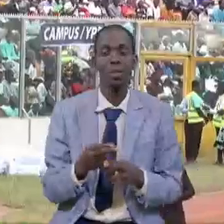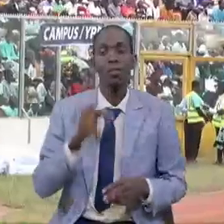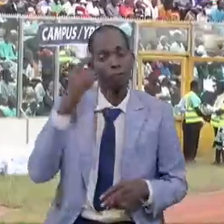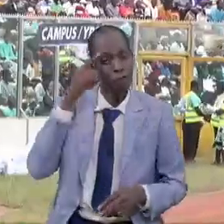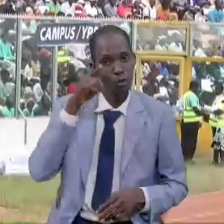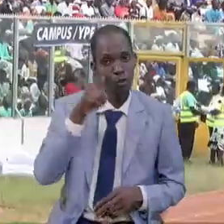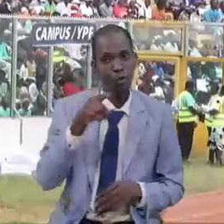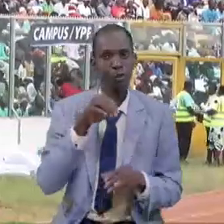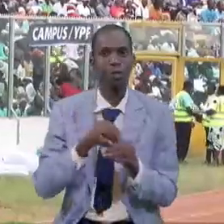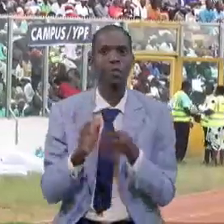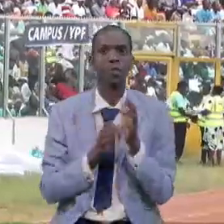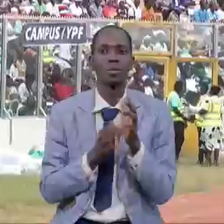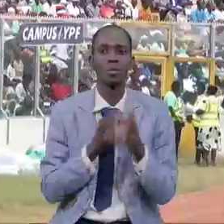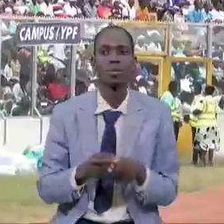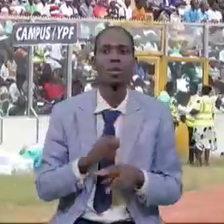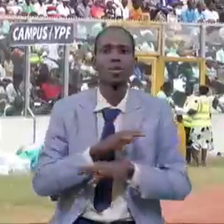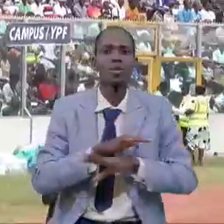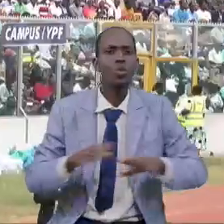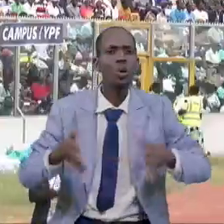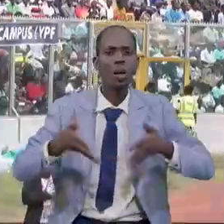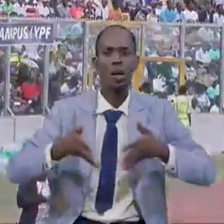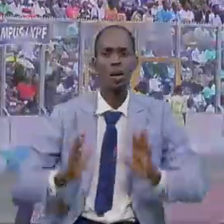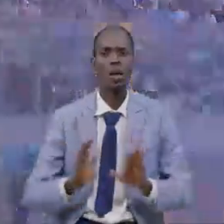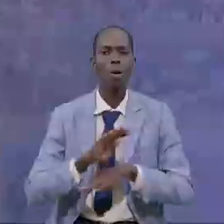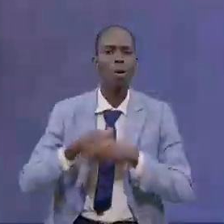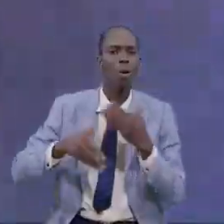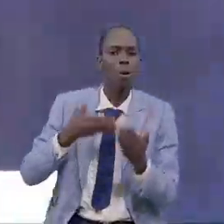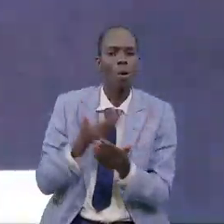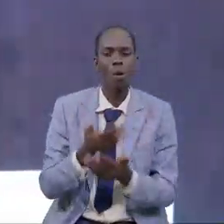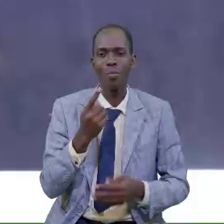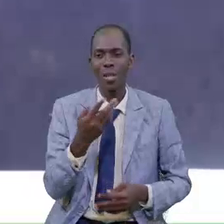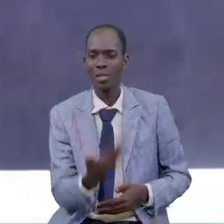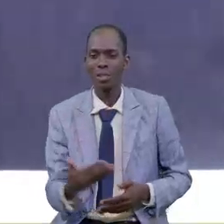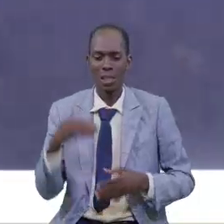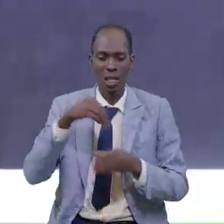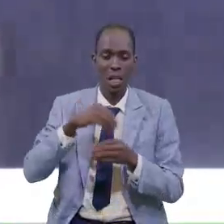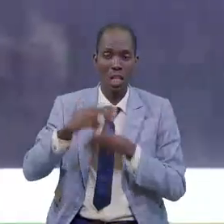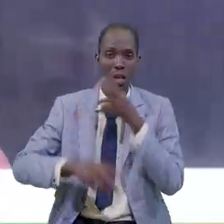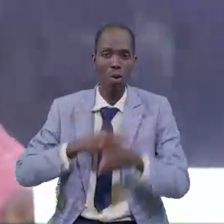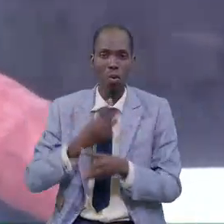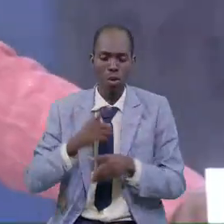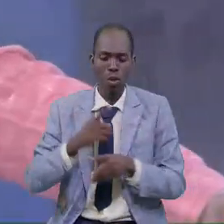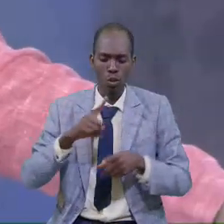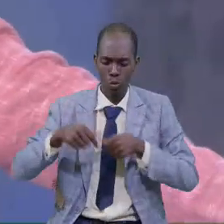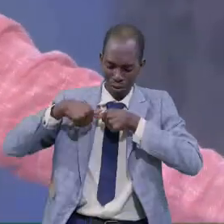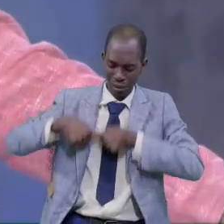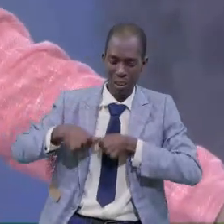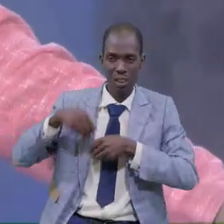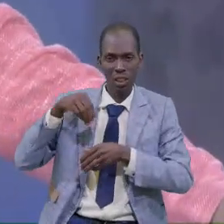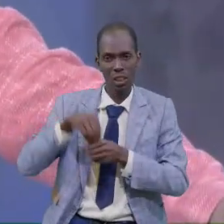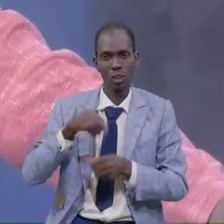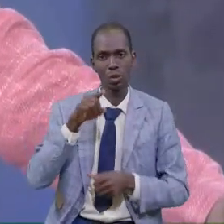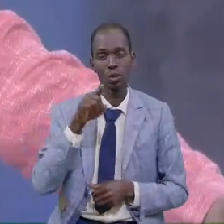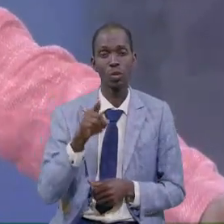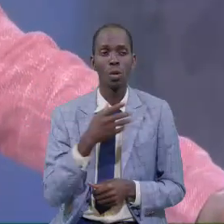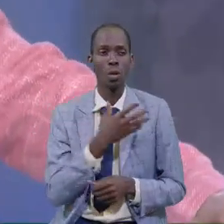Do not allow all the things in the world to stay, to remain inside you. And say,